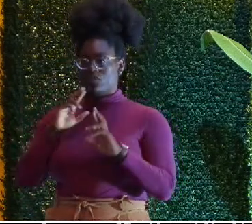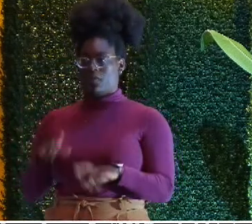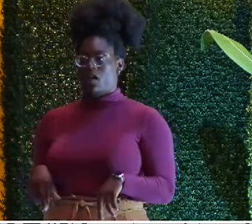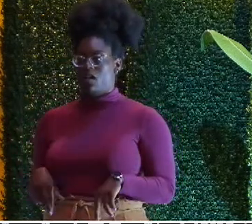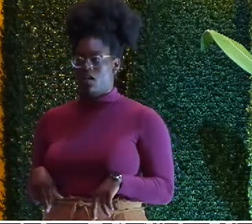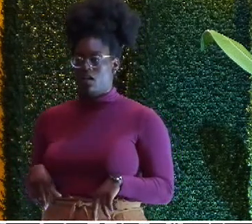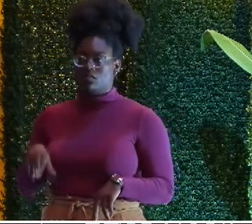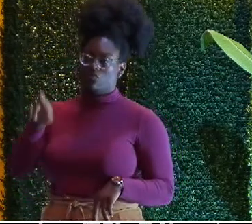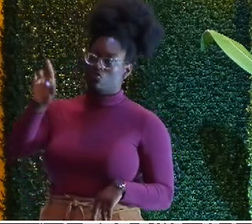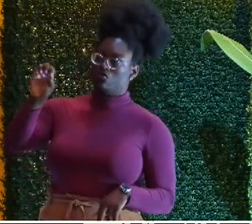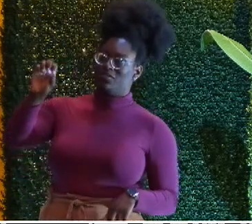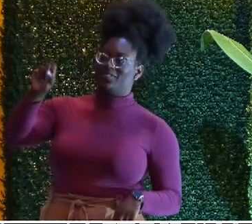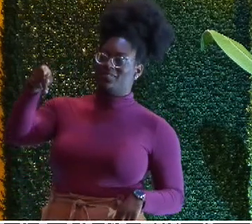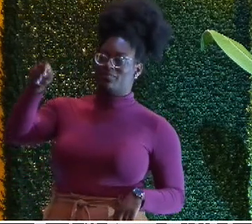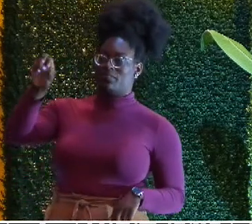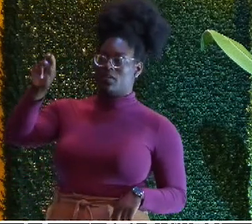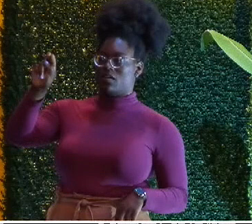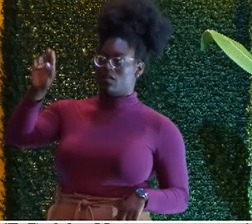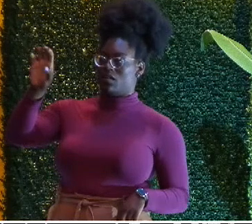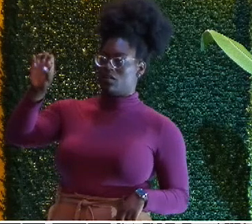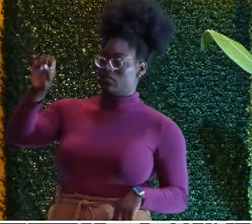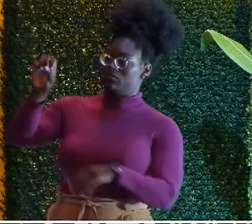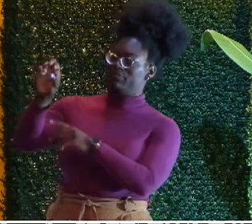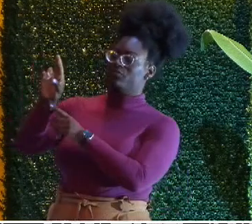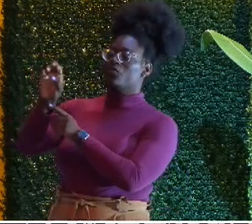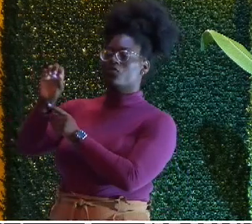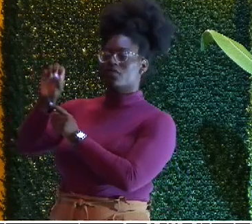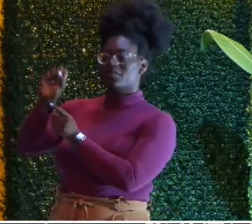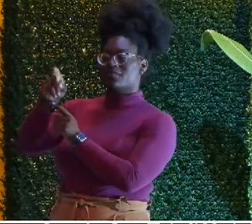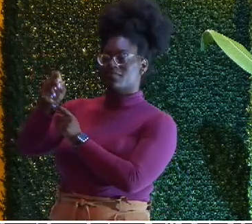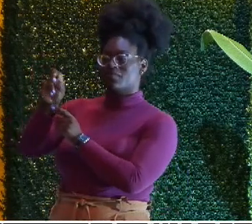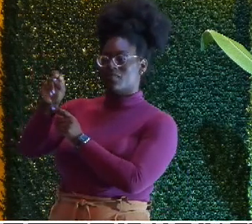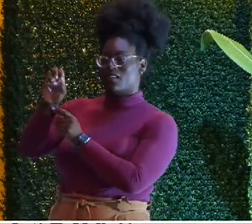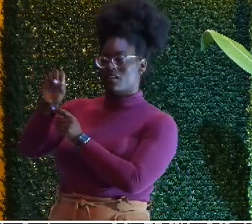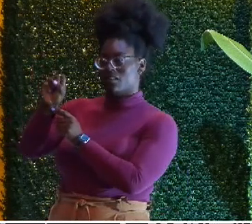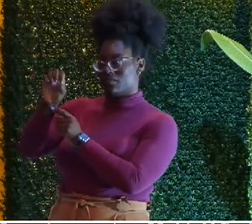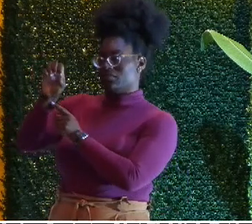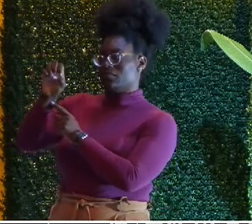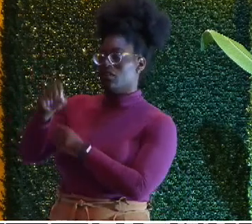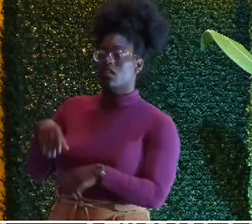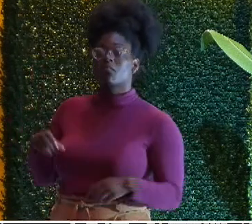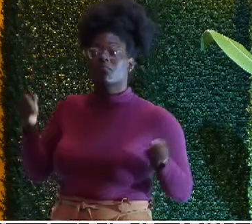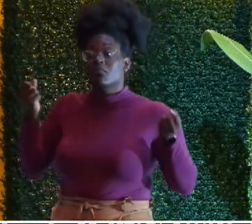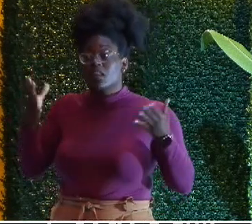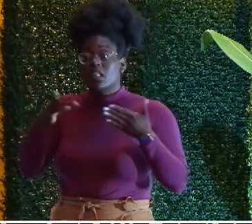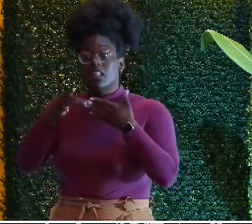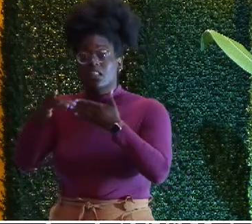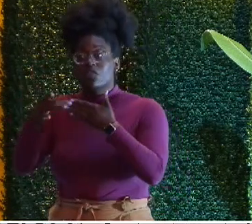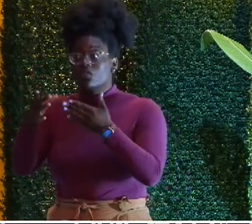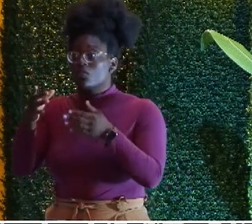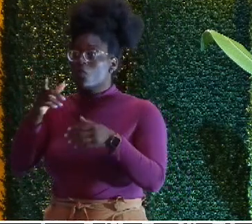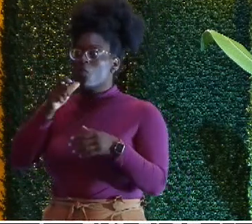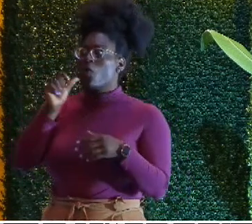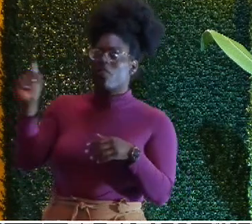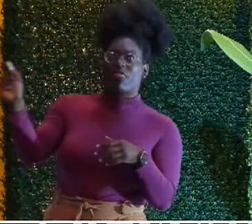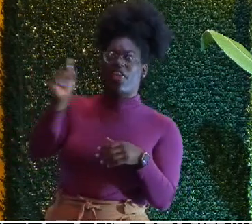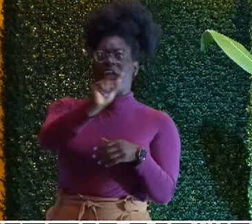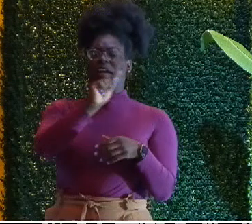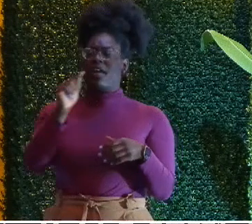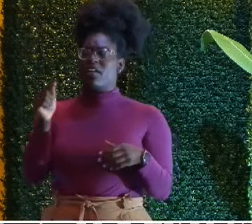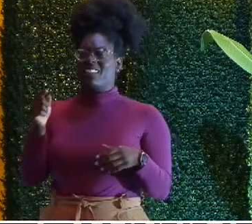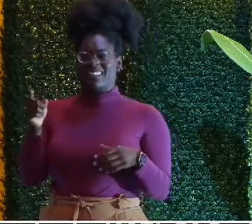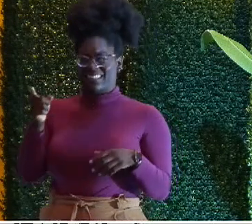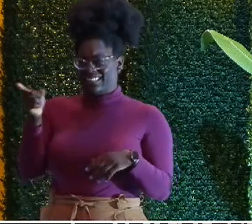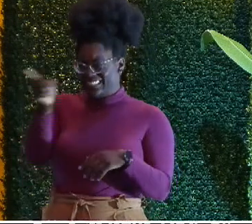are responsibility leaders, but don't have a response. Or a good one. So that is the thing, is that each of us are